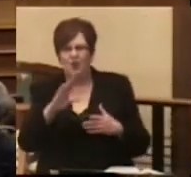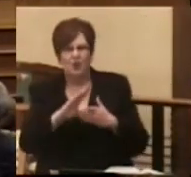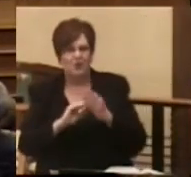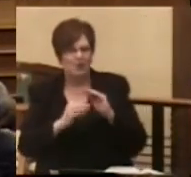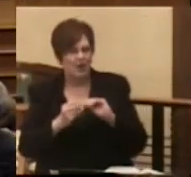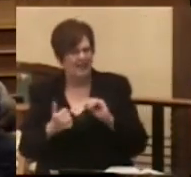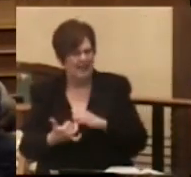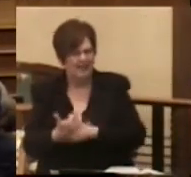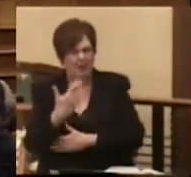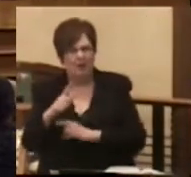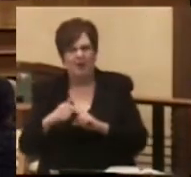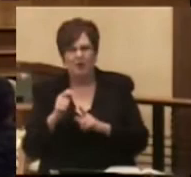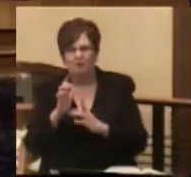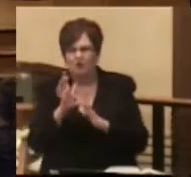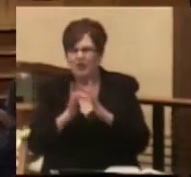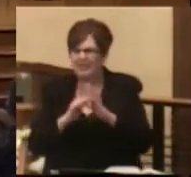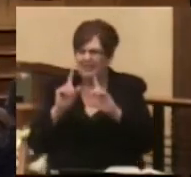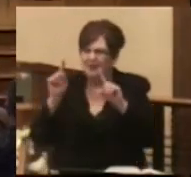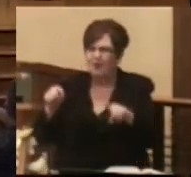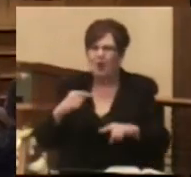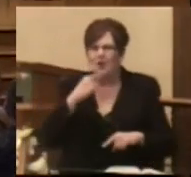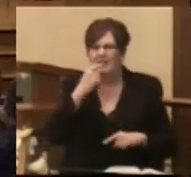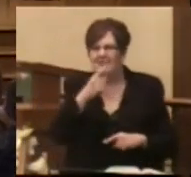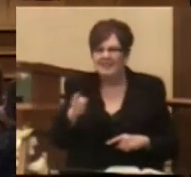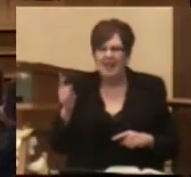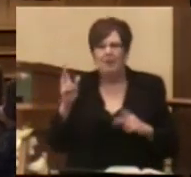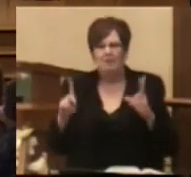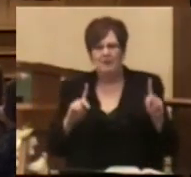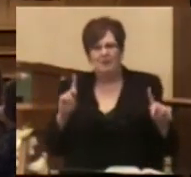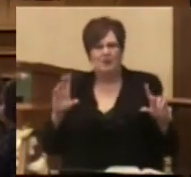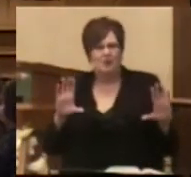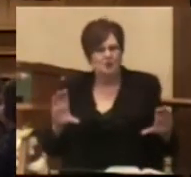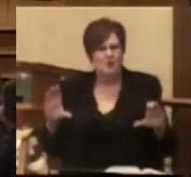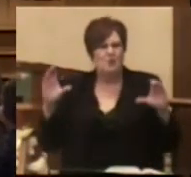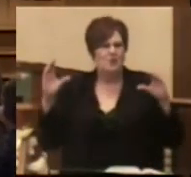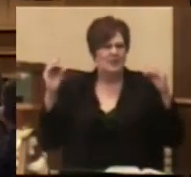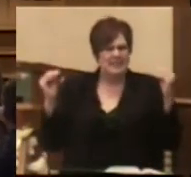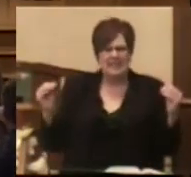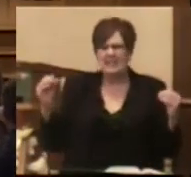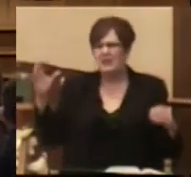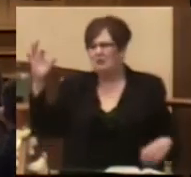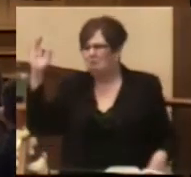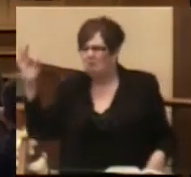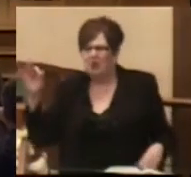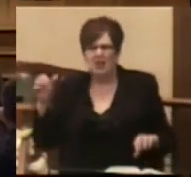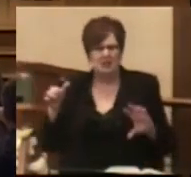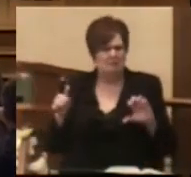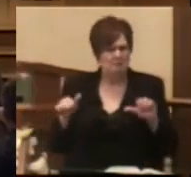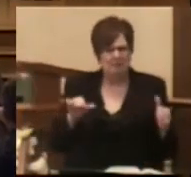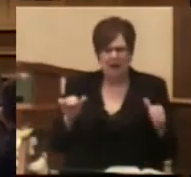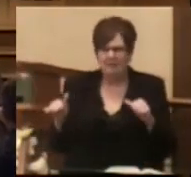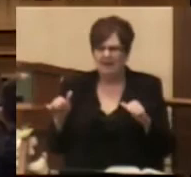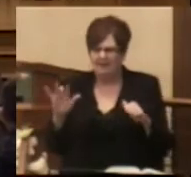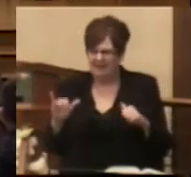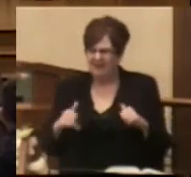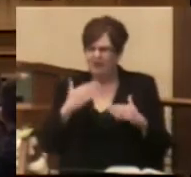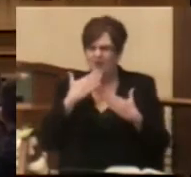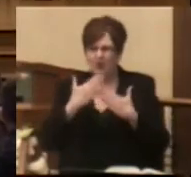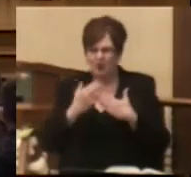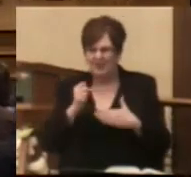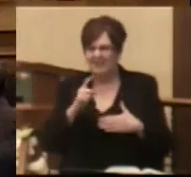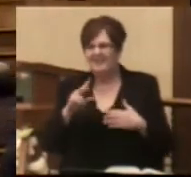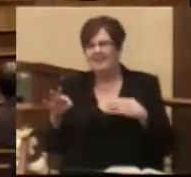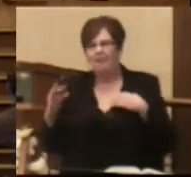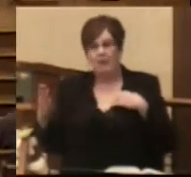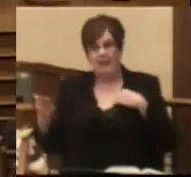about Jesus going out to tell people to do stuff. Teach and preach and baptize, good stuff. But here